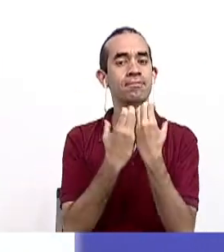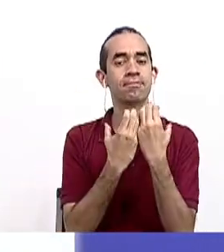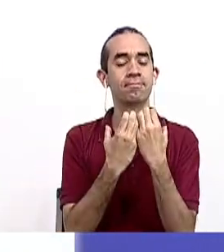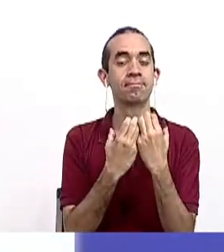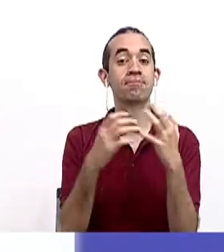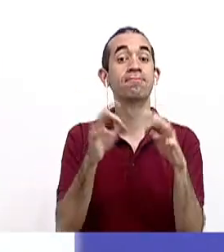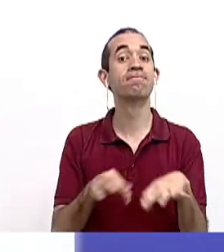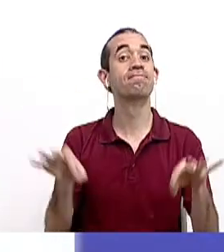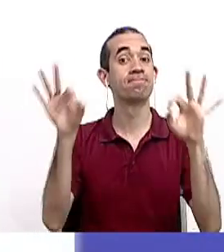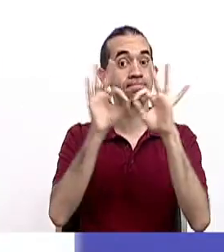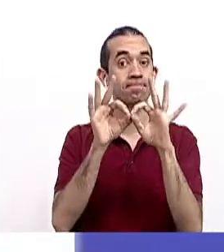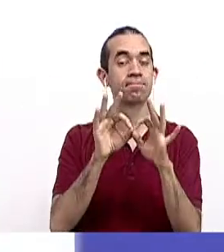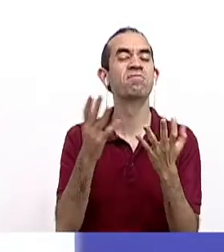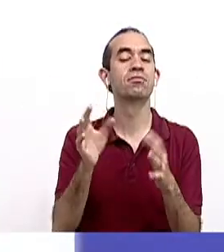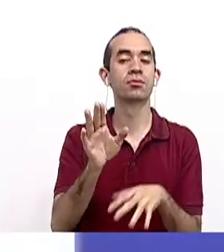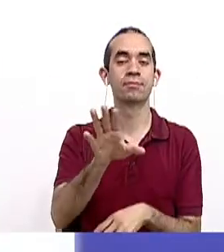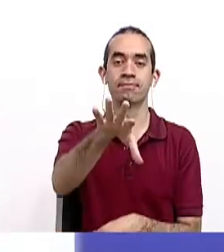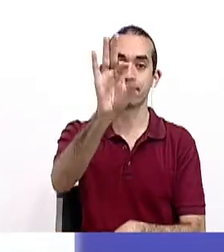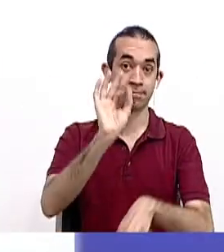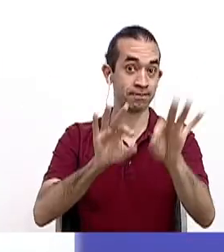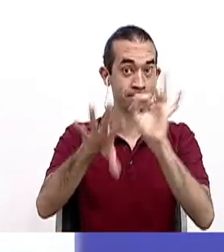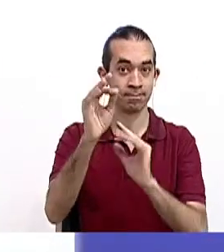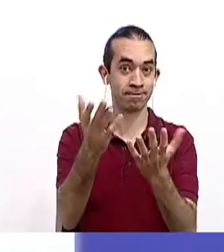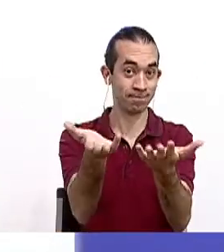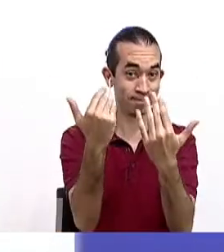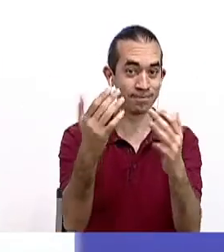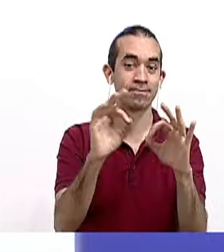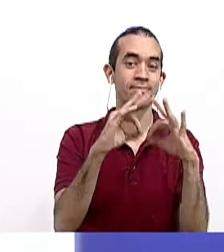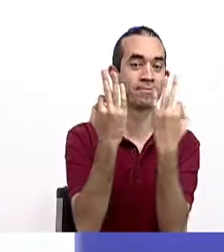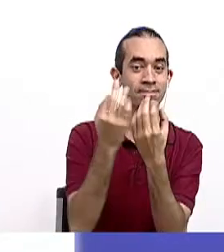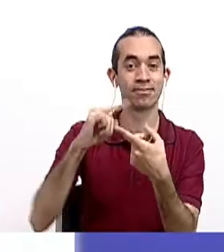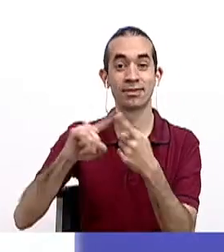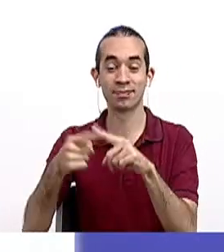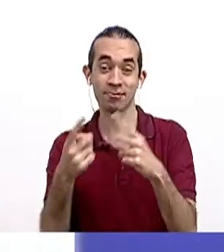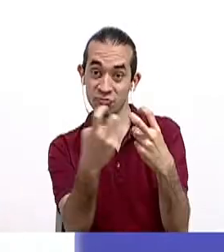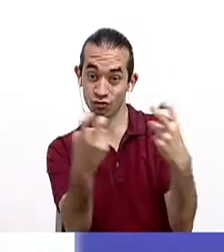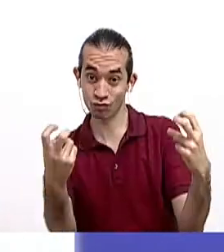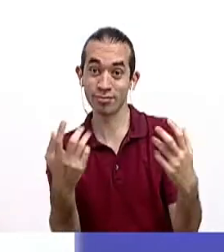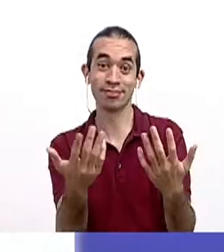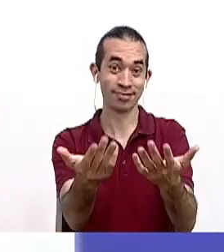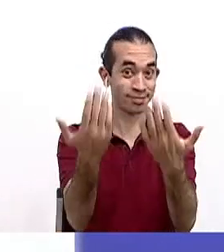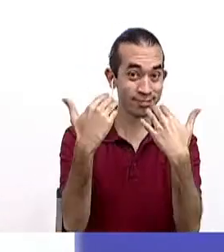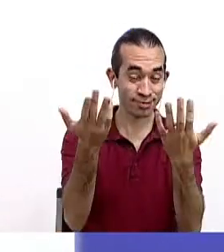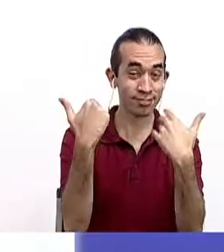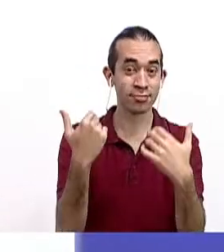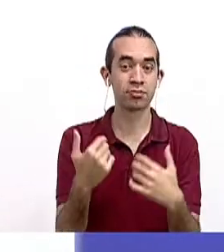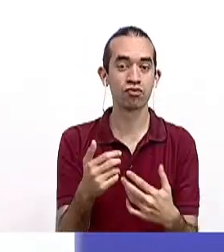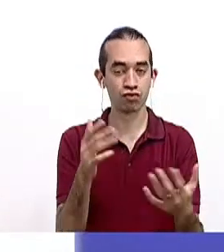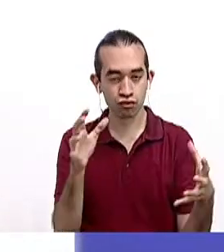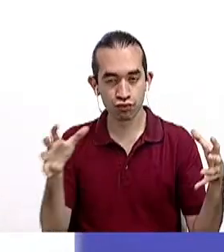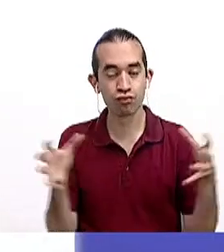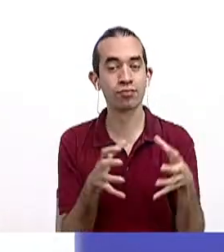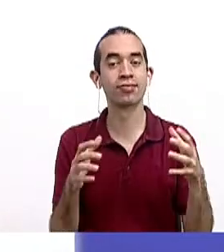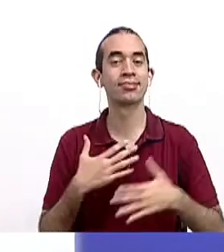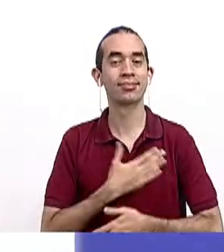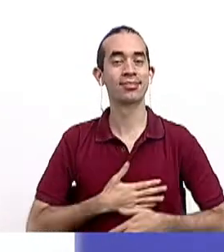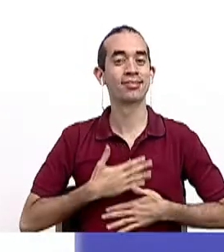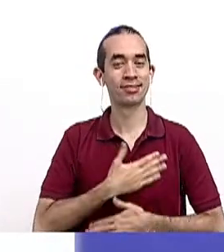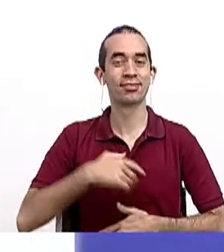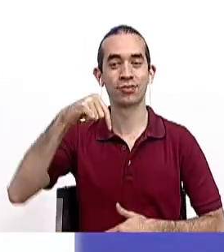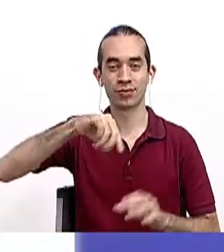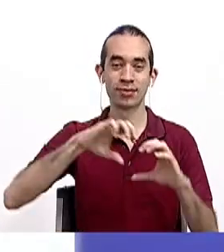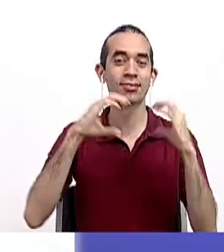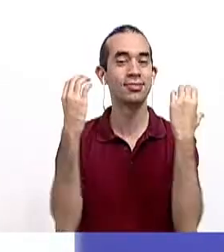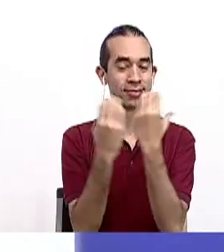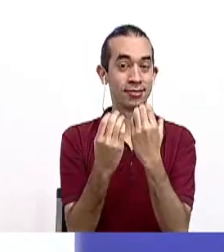very important, invite your family, invite your friends, tell them to join you, and together we're going to have fun in today's